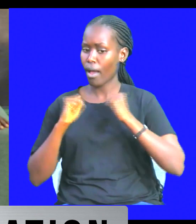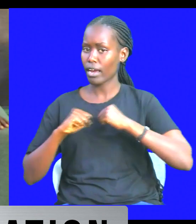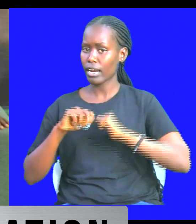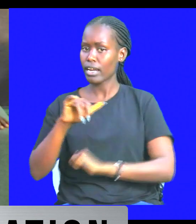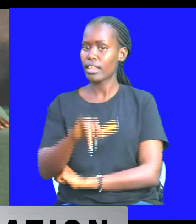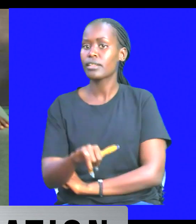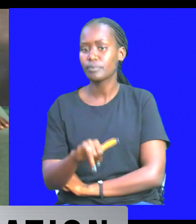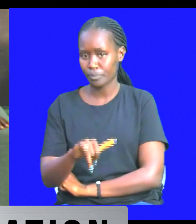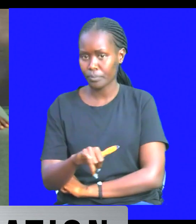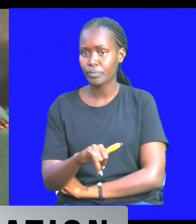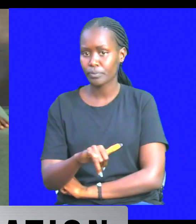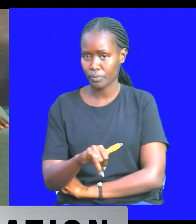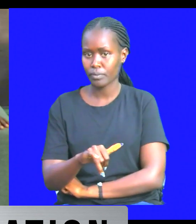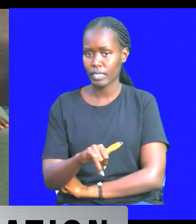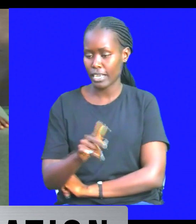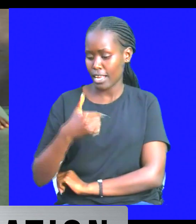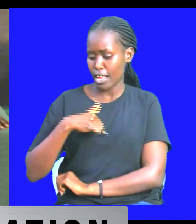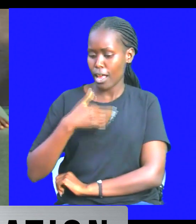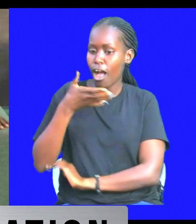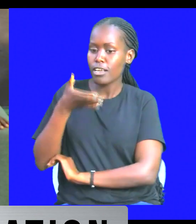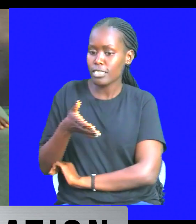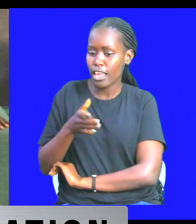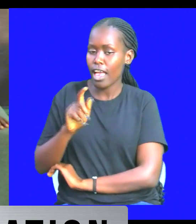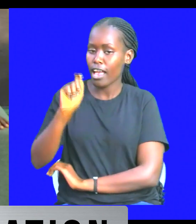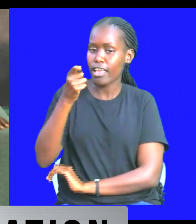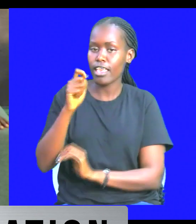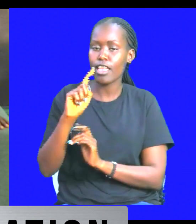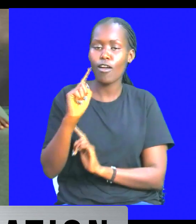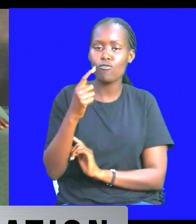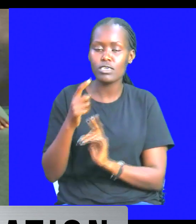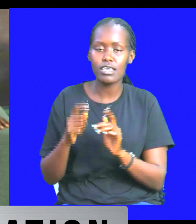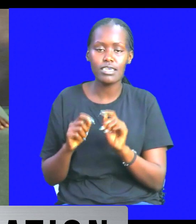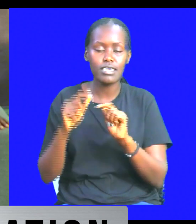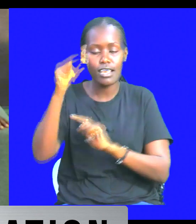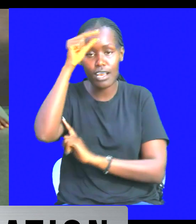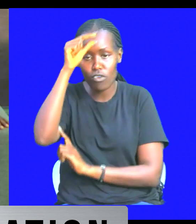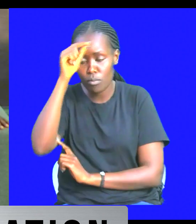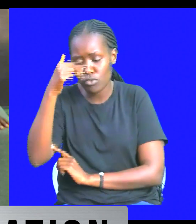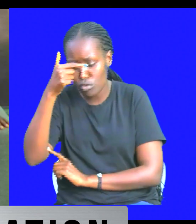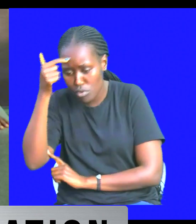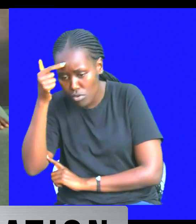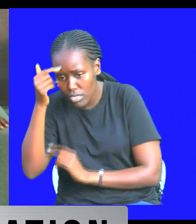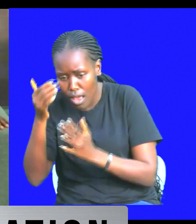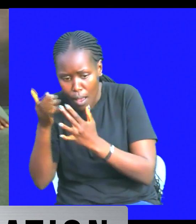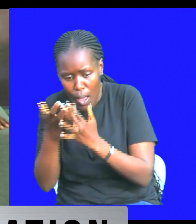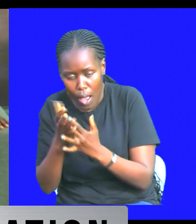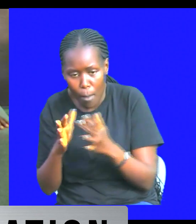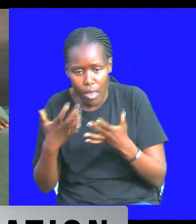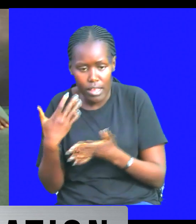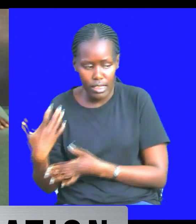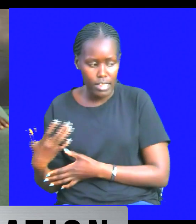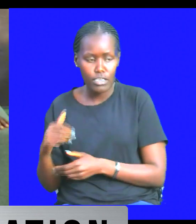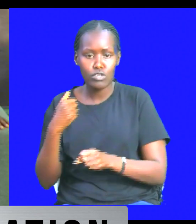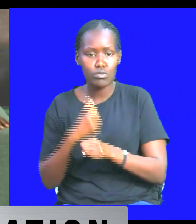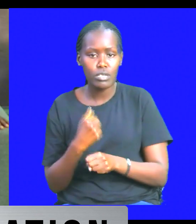that, hey, we are here, Kenya Kwanza is the government? Because amongst the things that were to be done on